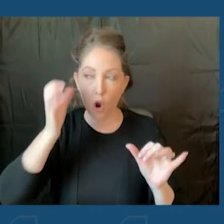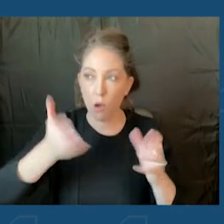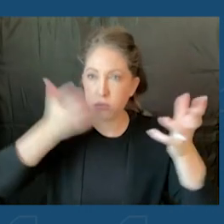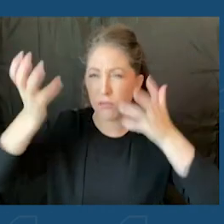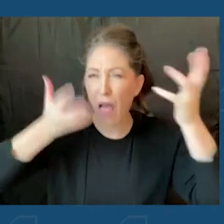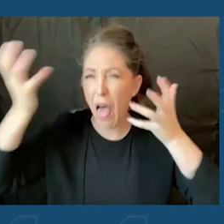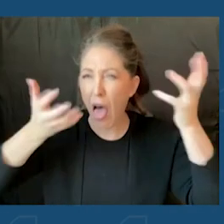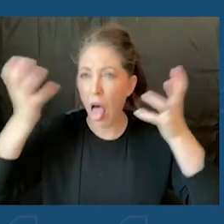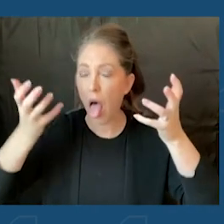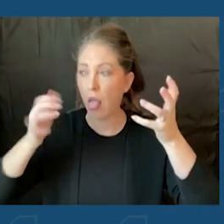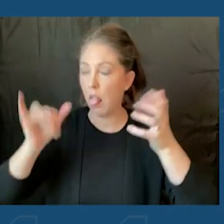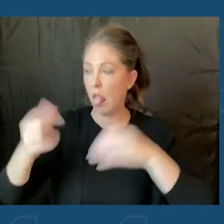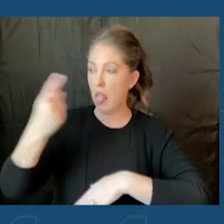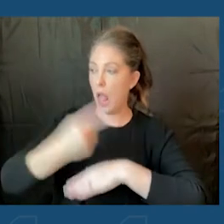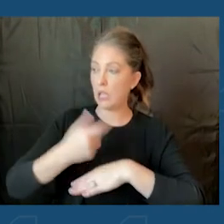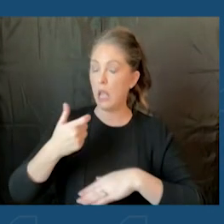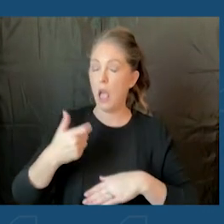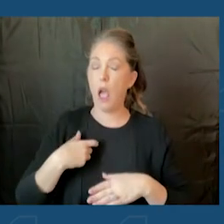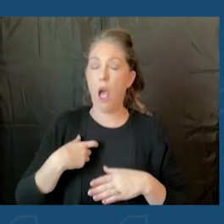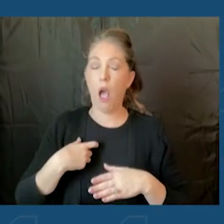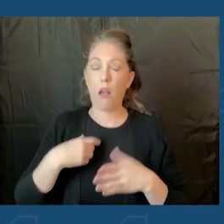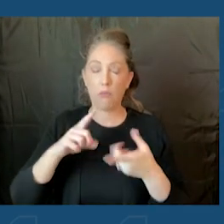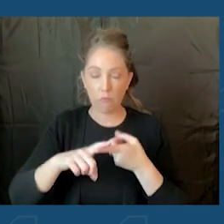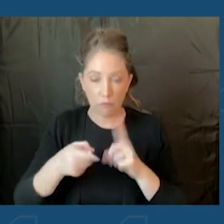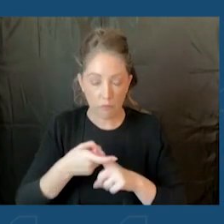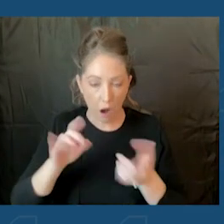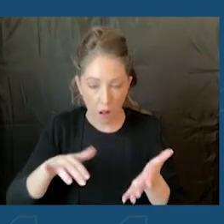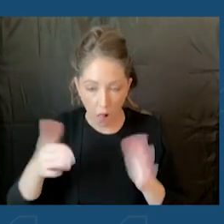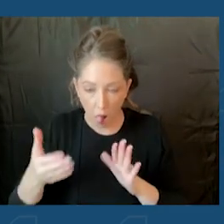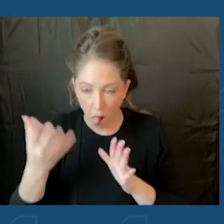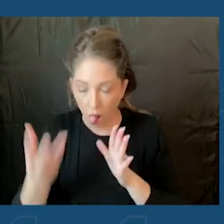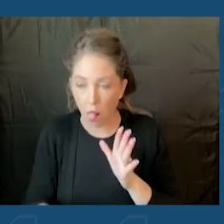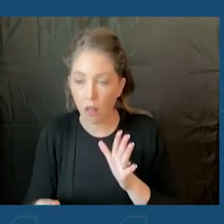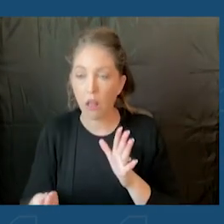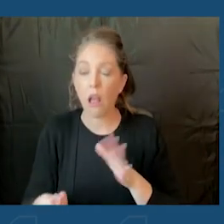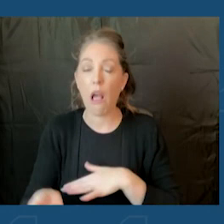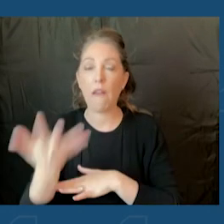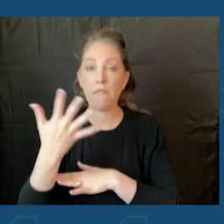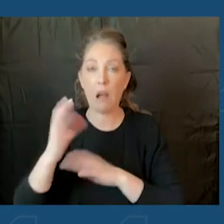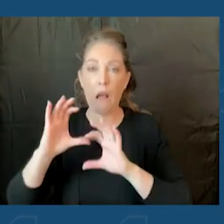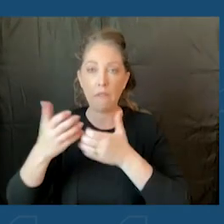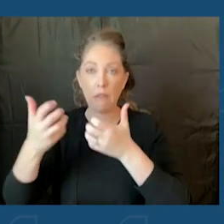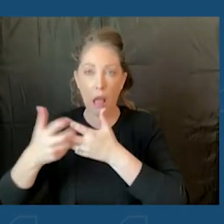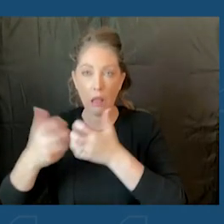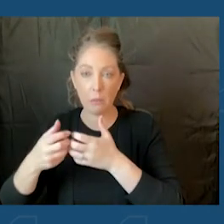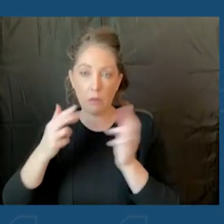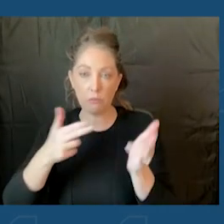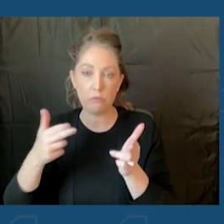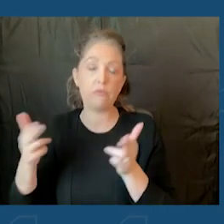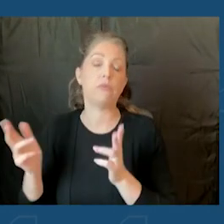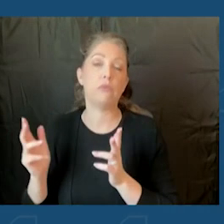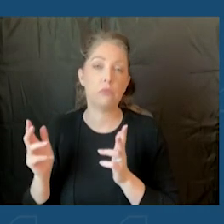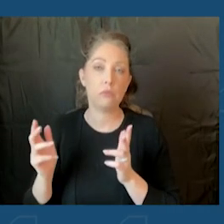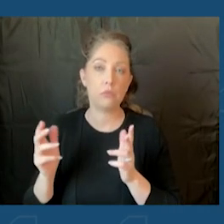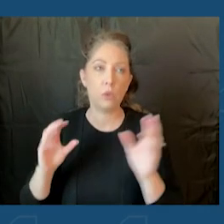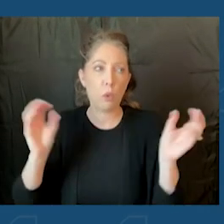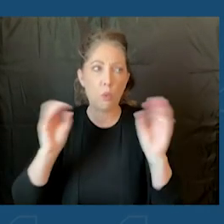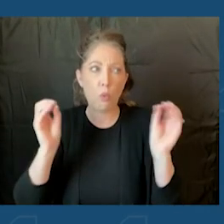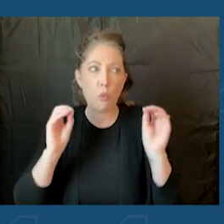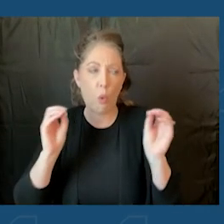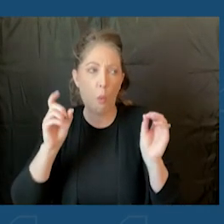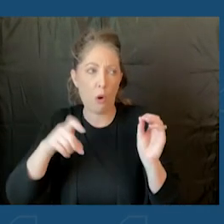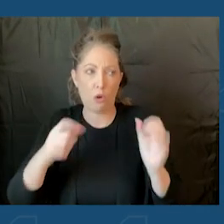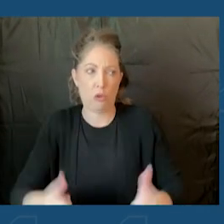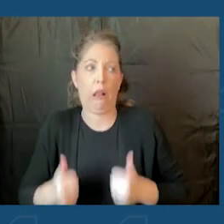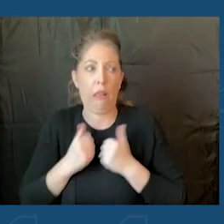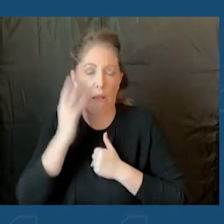and 5 of my classmates were shot. This is something that nobody should have to live with, which is why I'm so